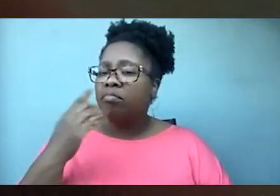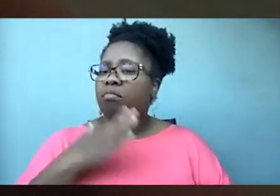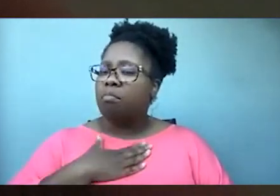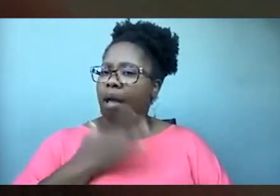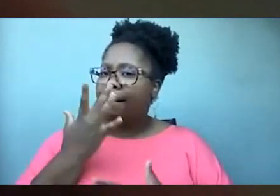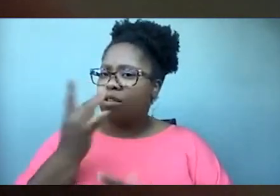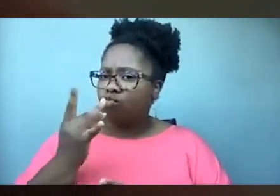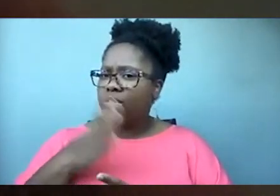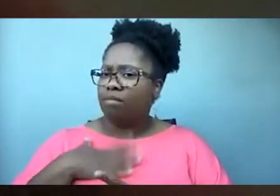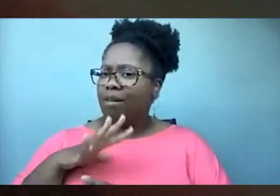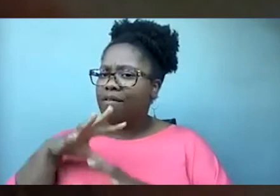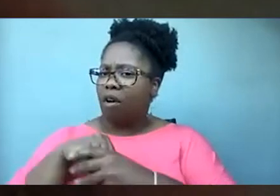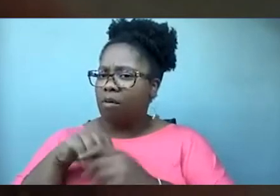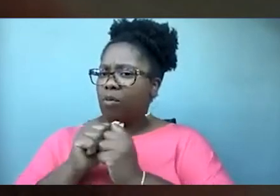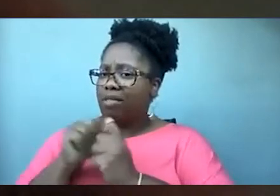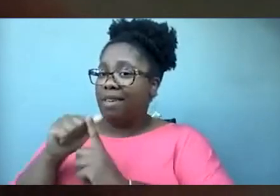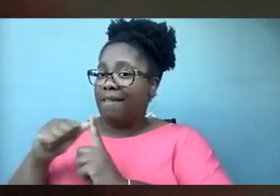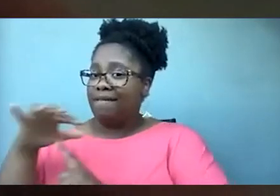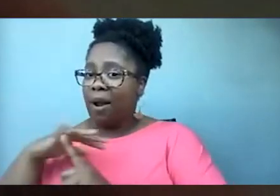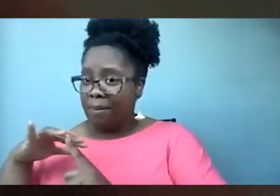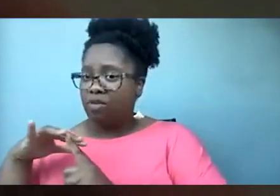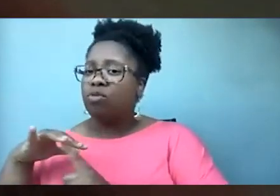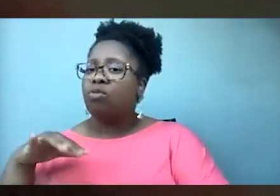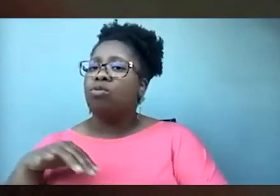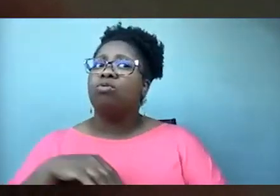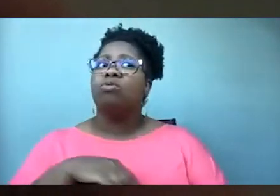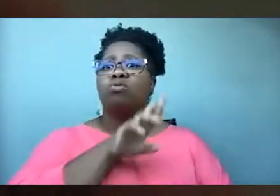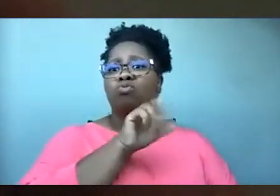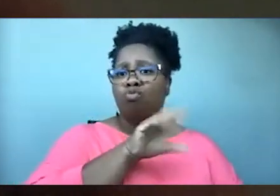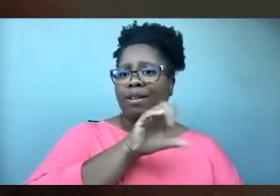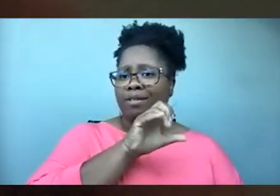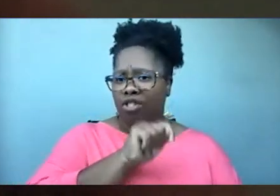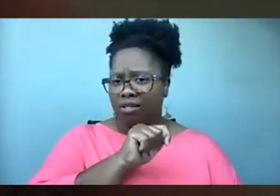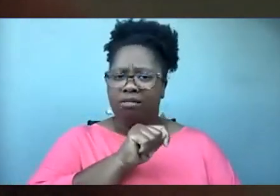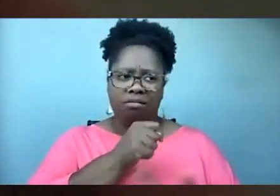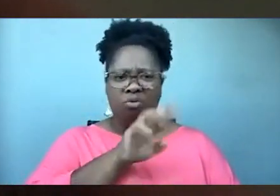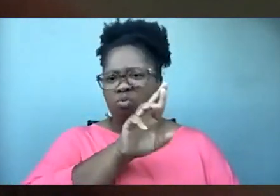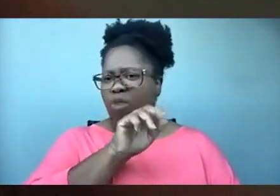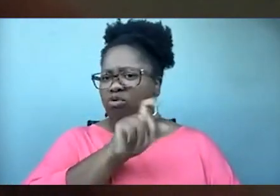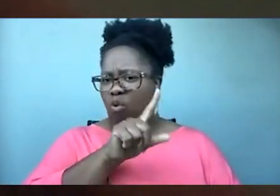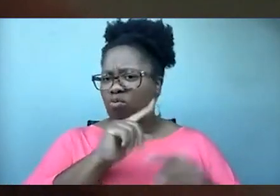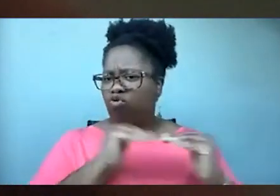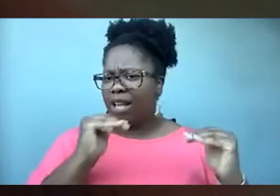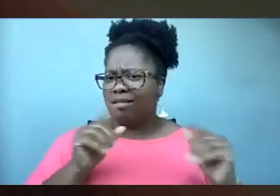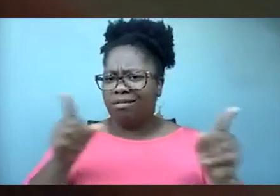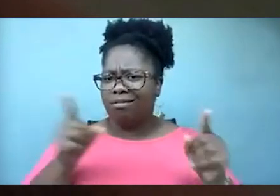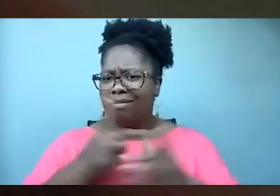justice just comes from being born Black in America and wanting to live